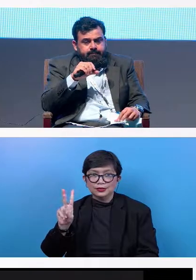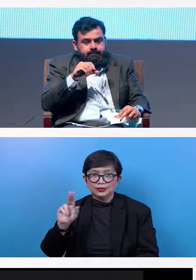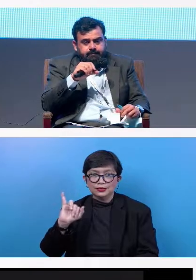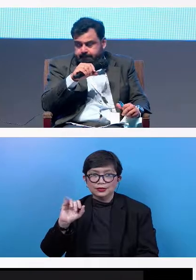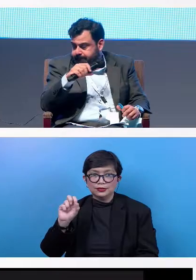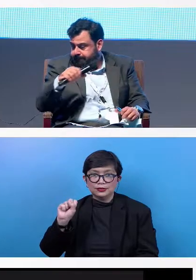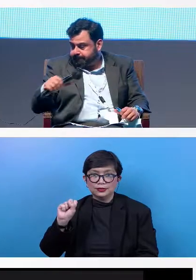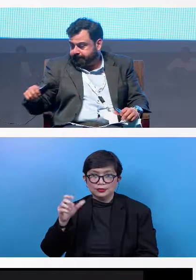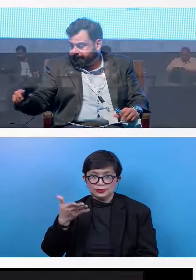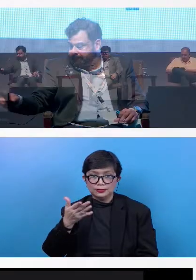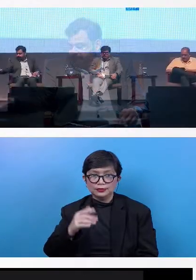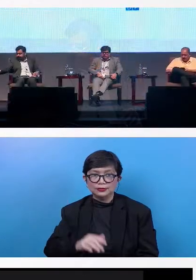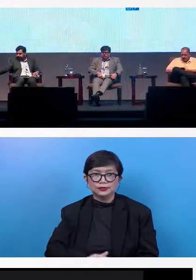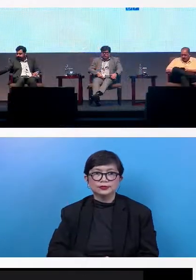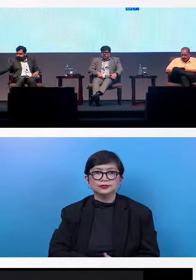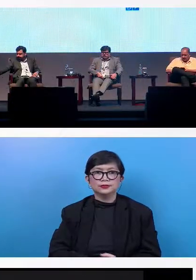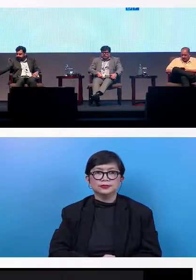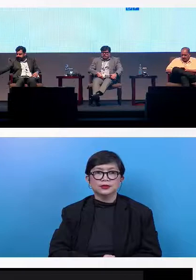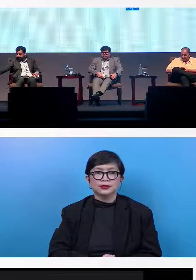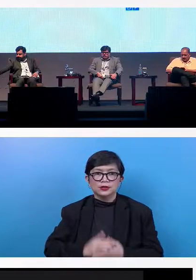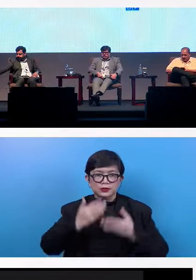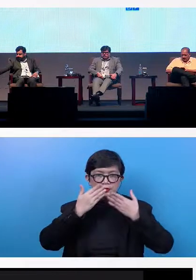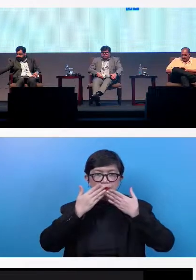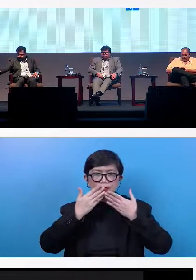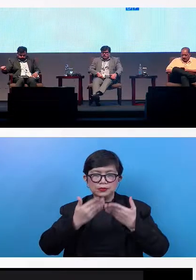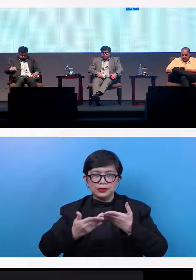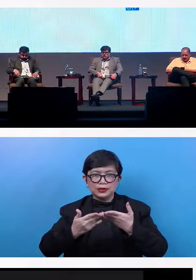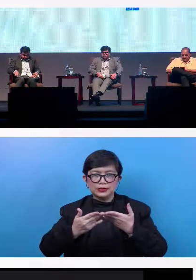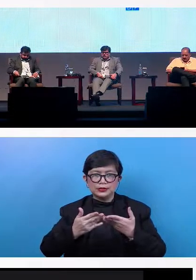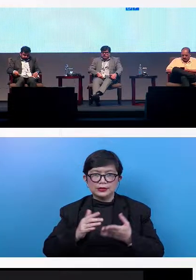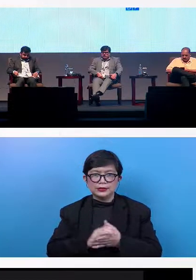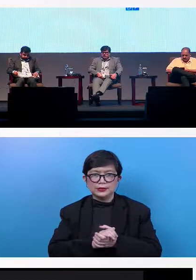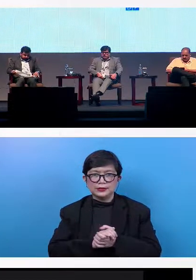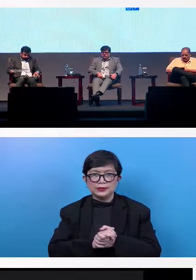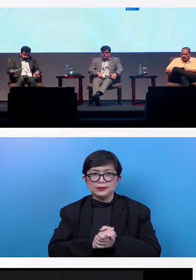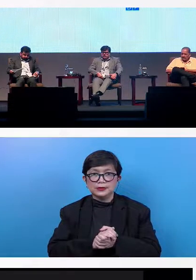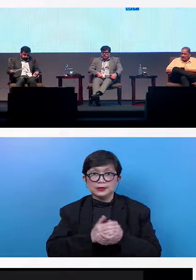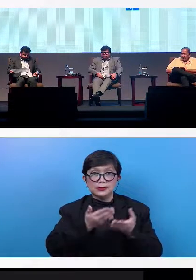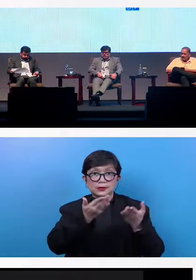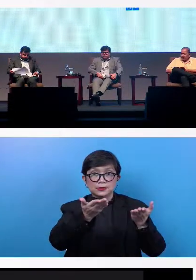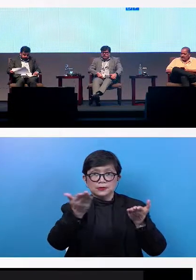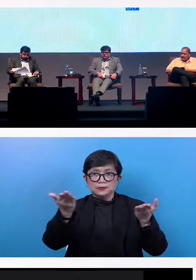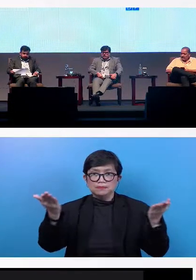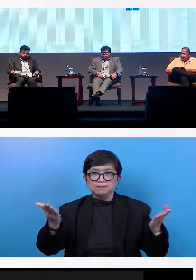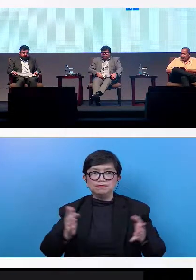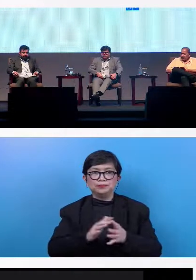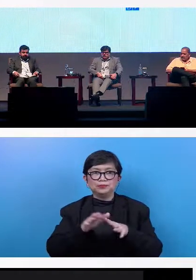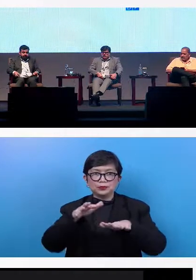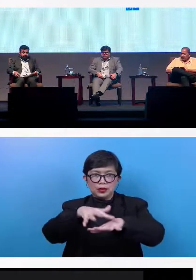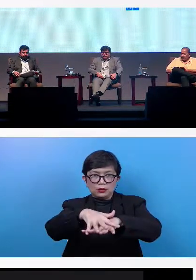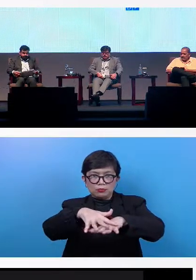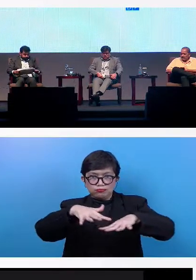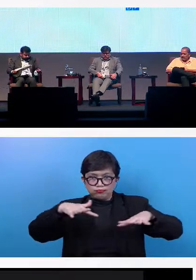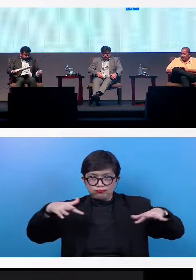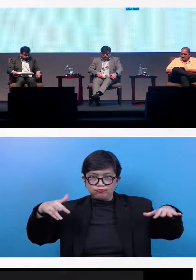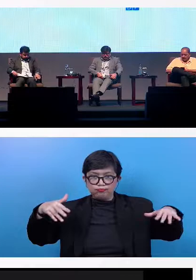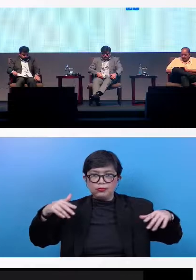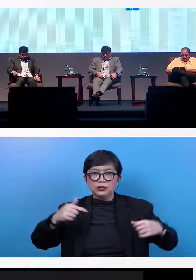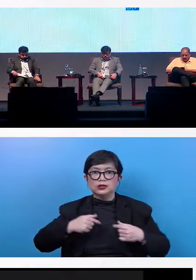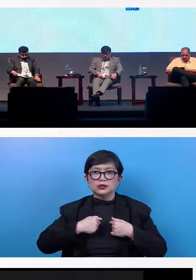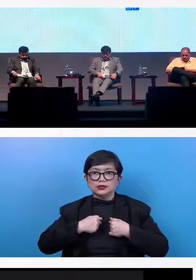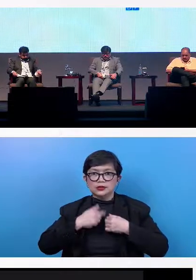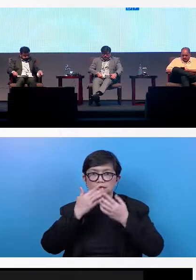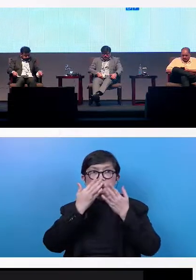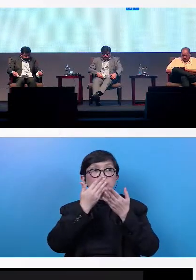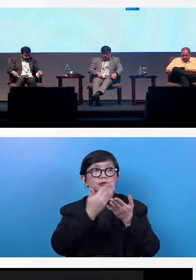Okay, thank you very much, Abhilash, and everyone at the conference. Can I first thank UNDRR for